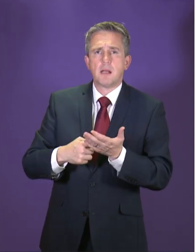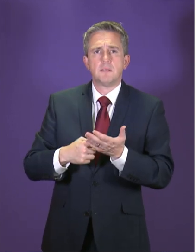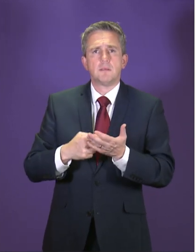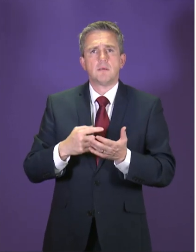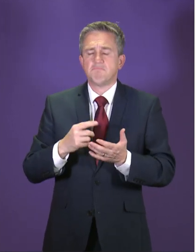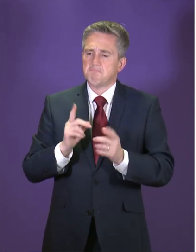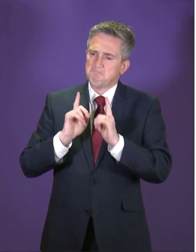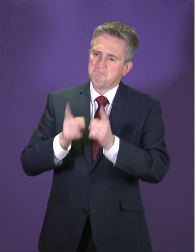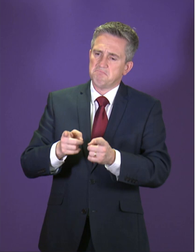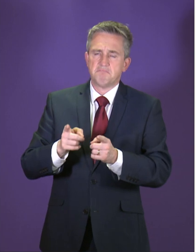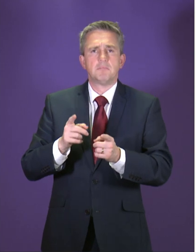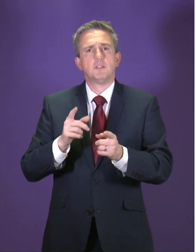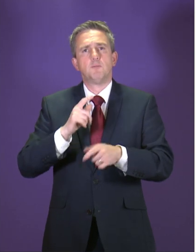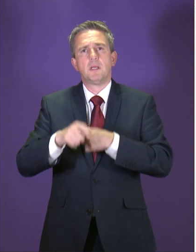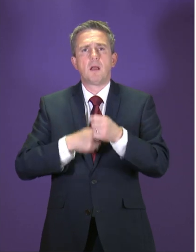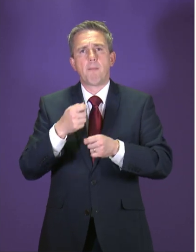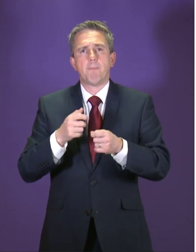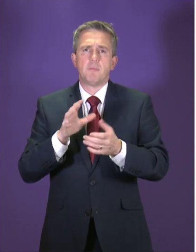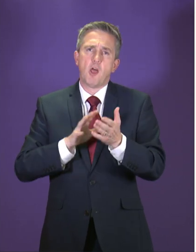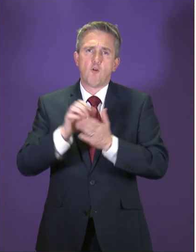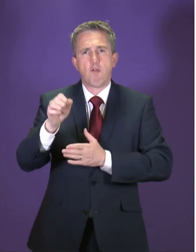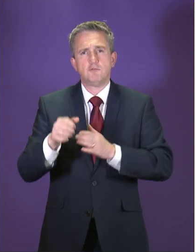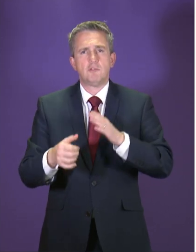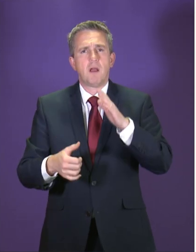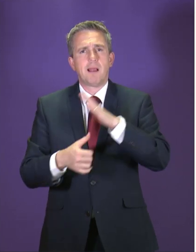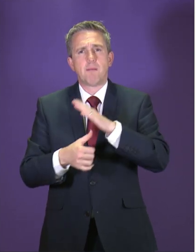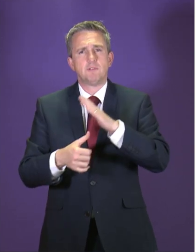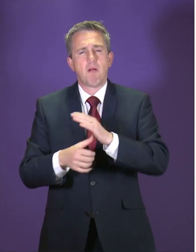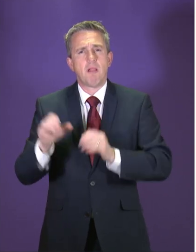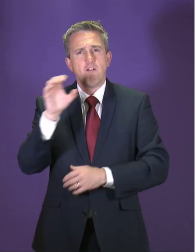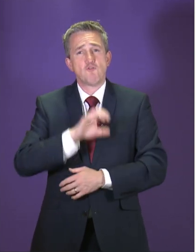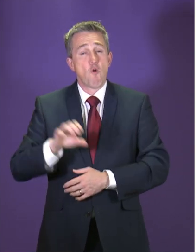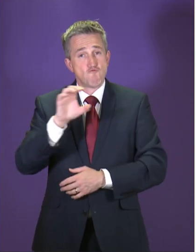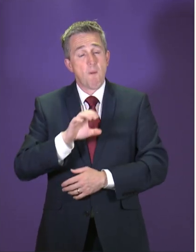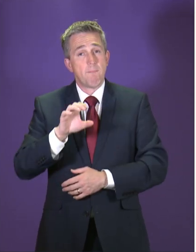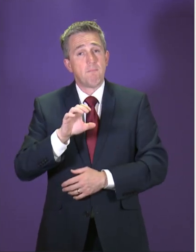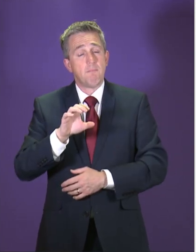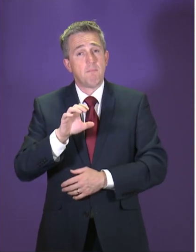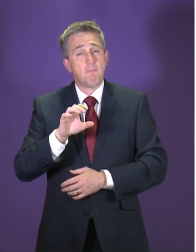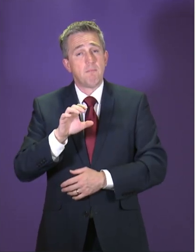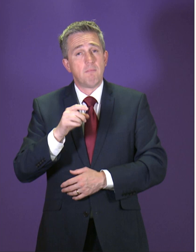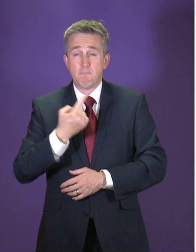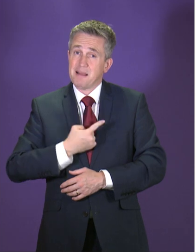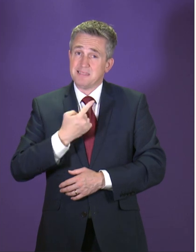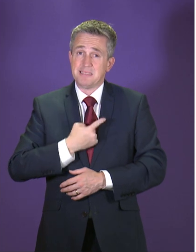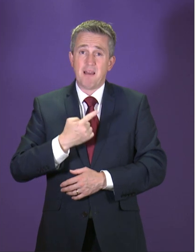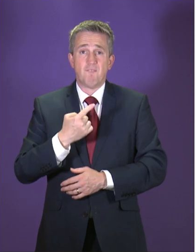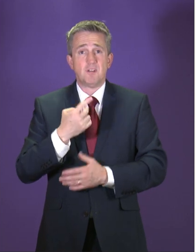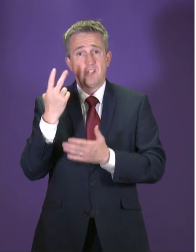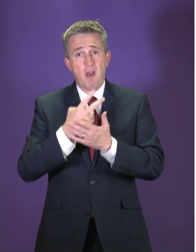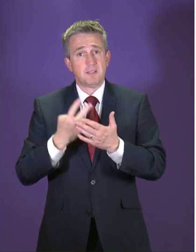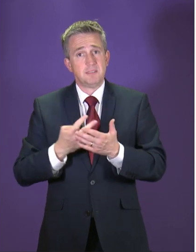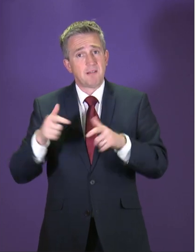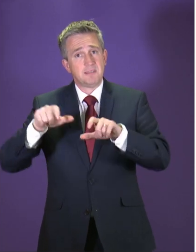alternative culture capital of Europe. Being there as an artist, by chance I know to say